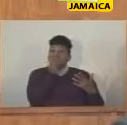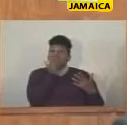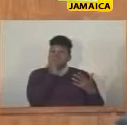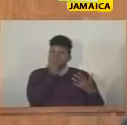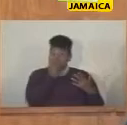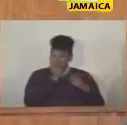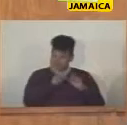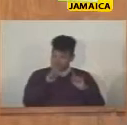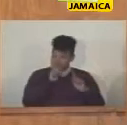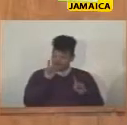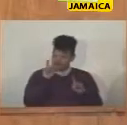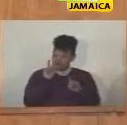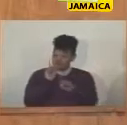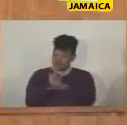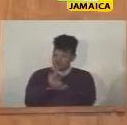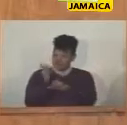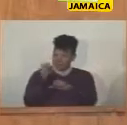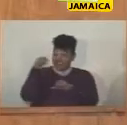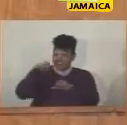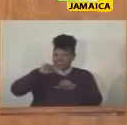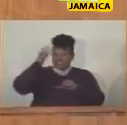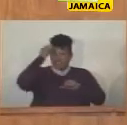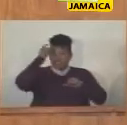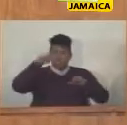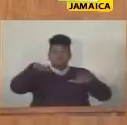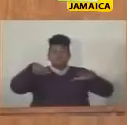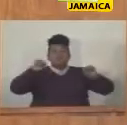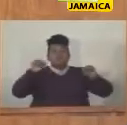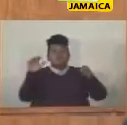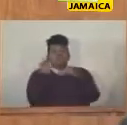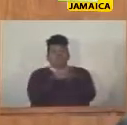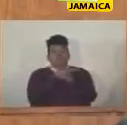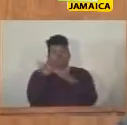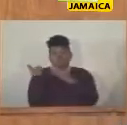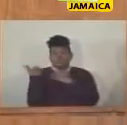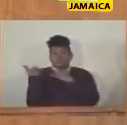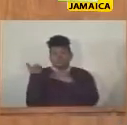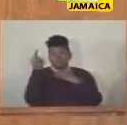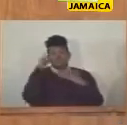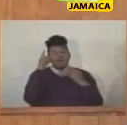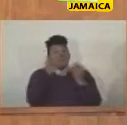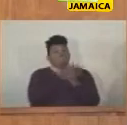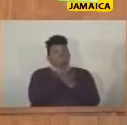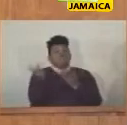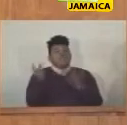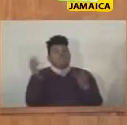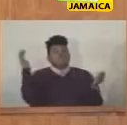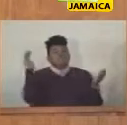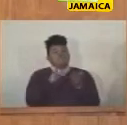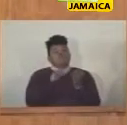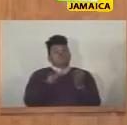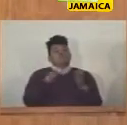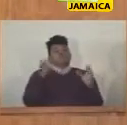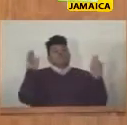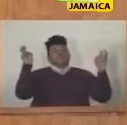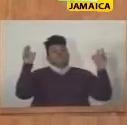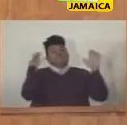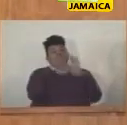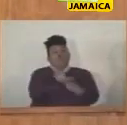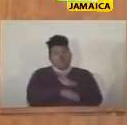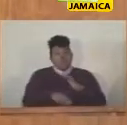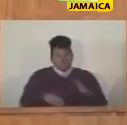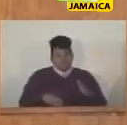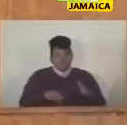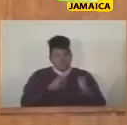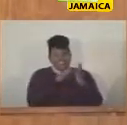government must take full responsibility for the failing to stem this monster of crime